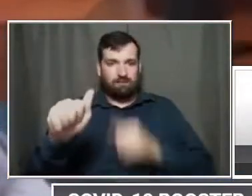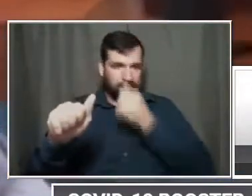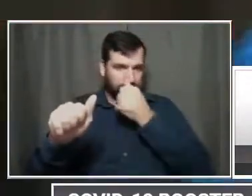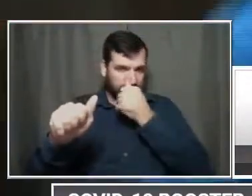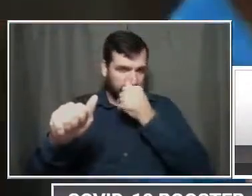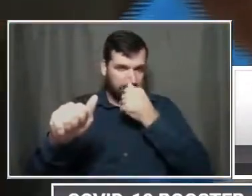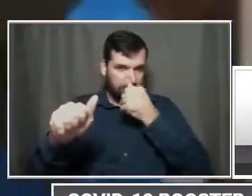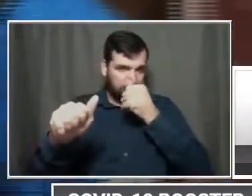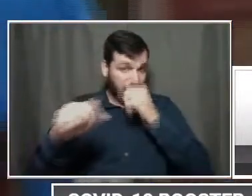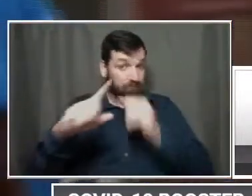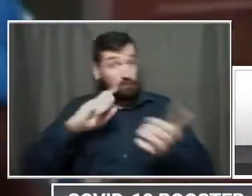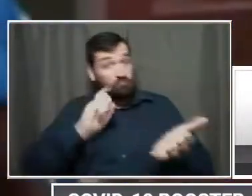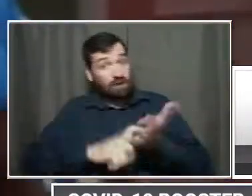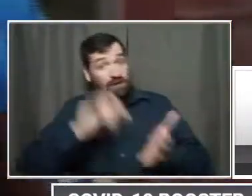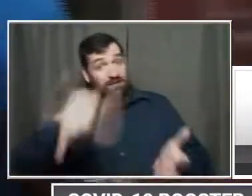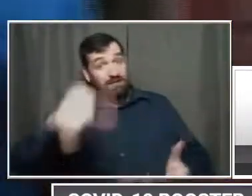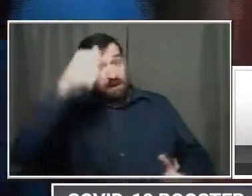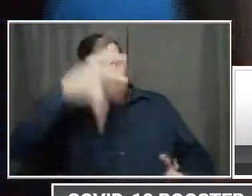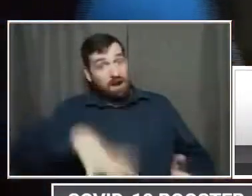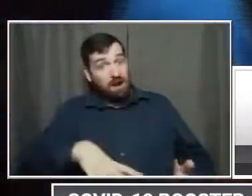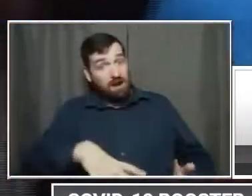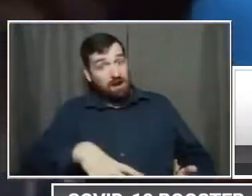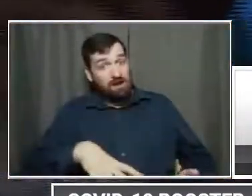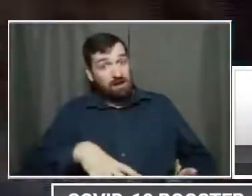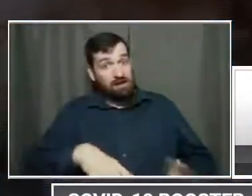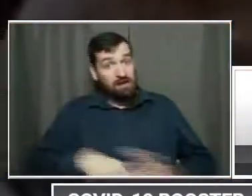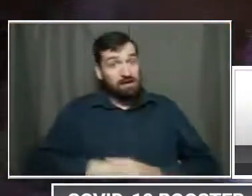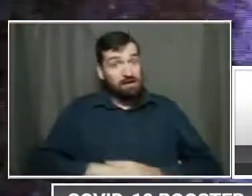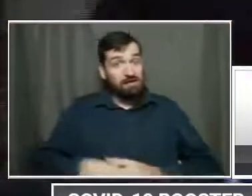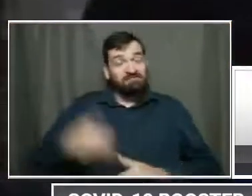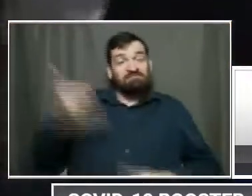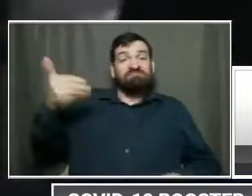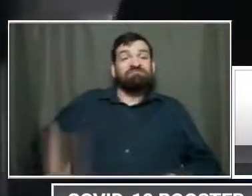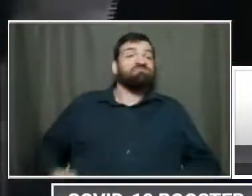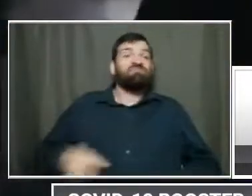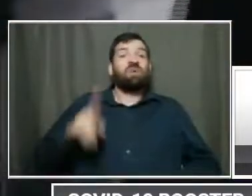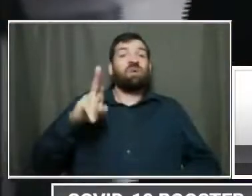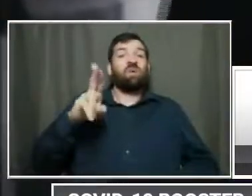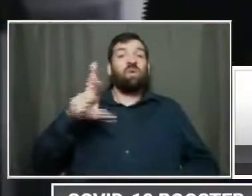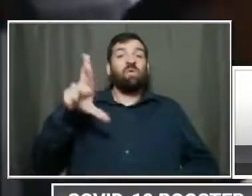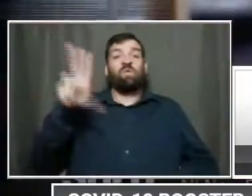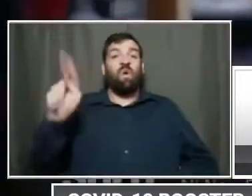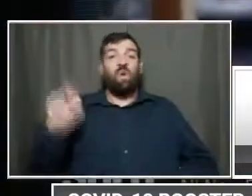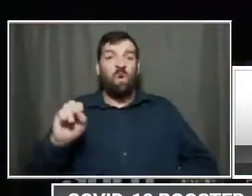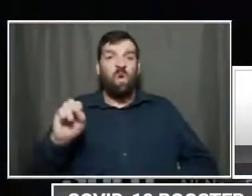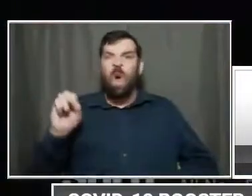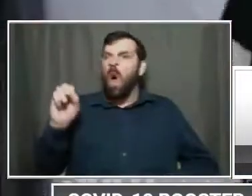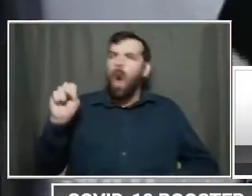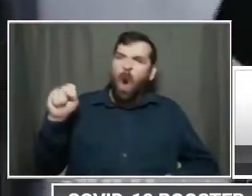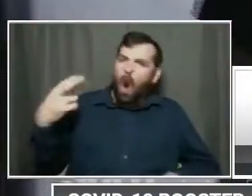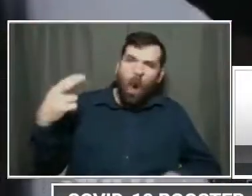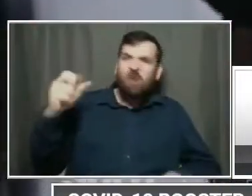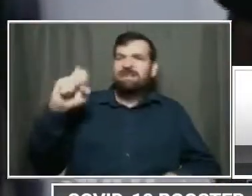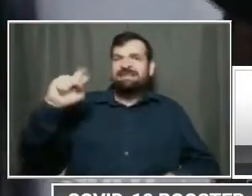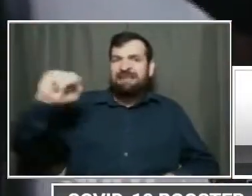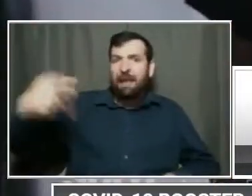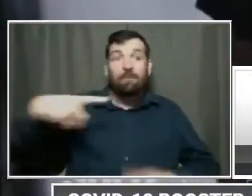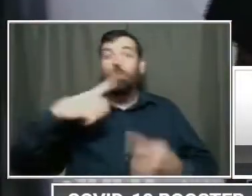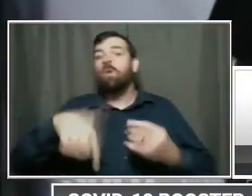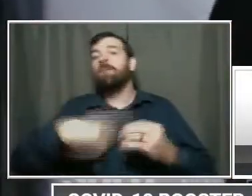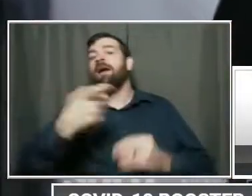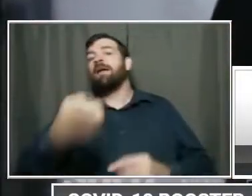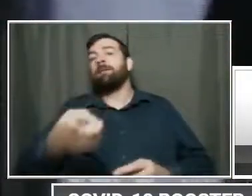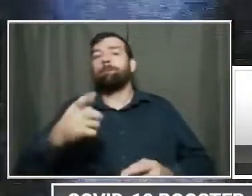Recognize this guy? Greetings. I am Olu. Oh, snap! What about him? I'm a mechanic. I work on